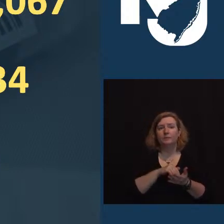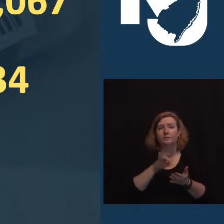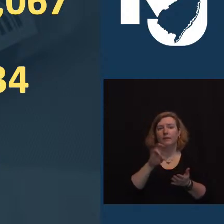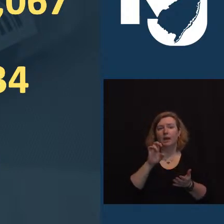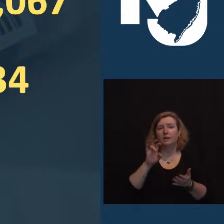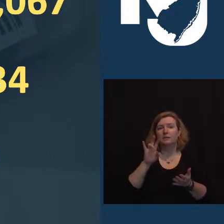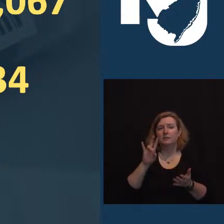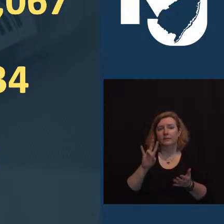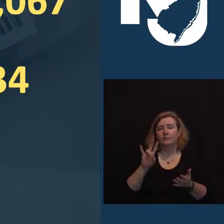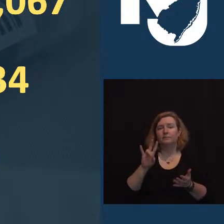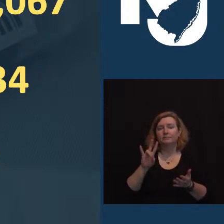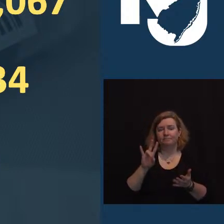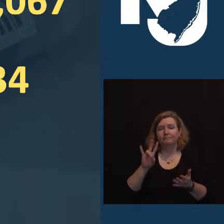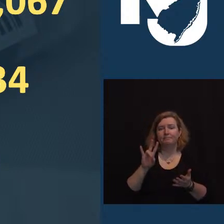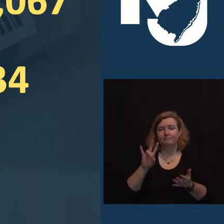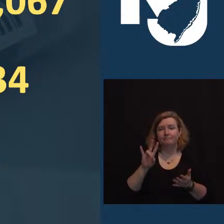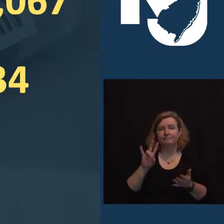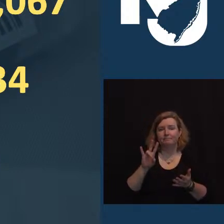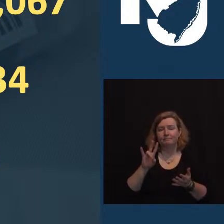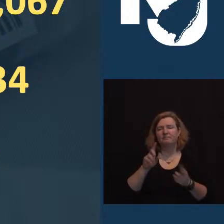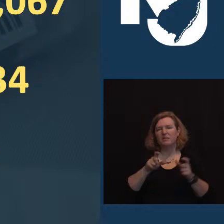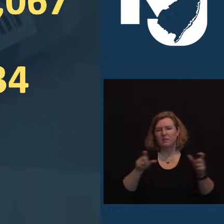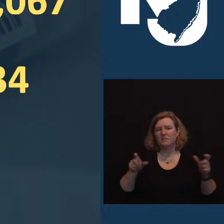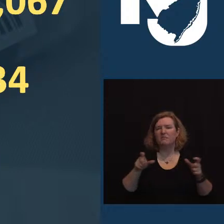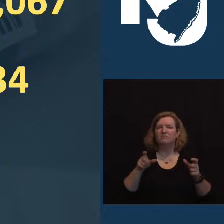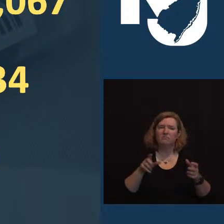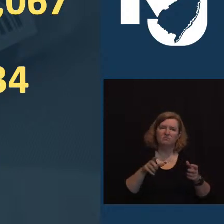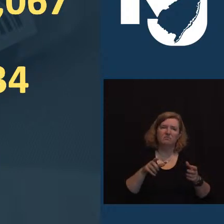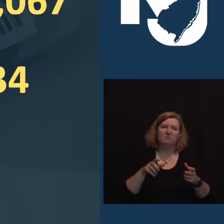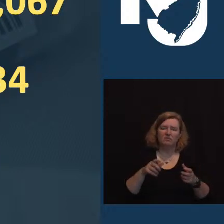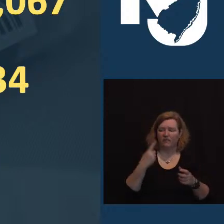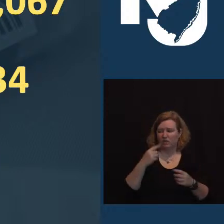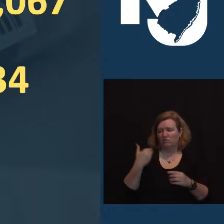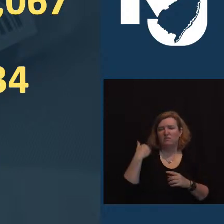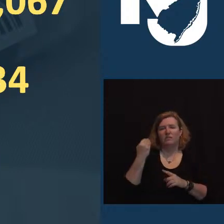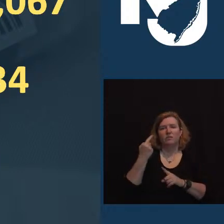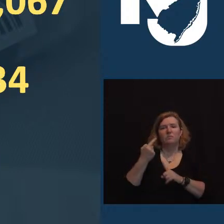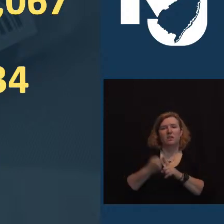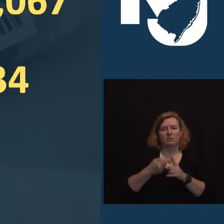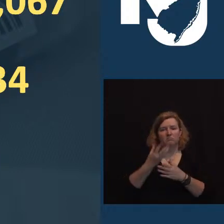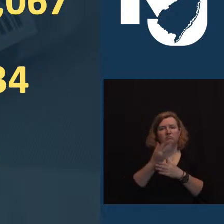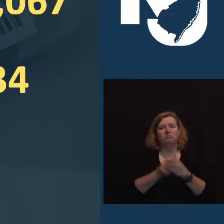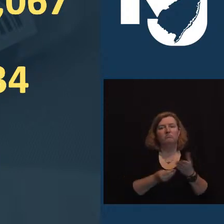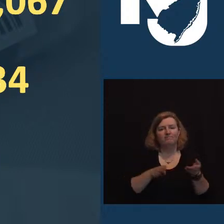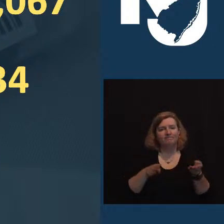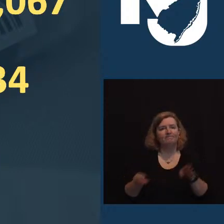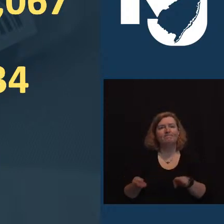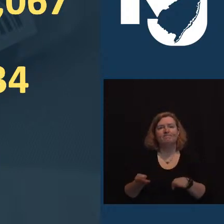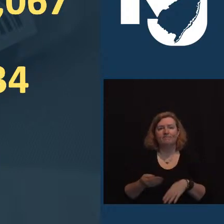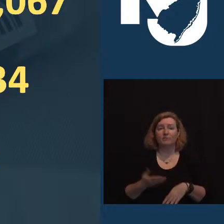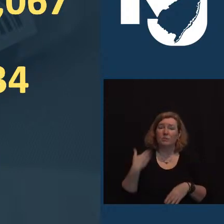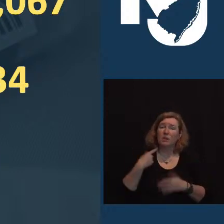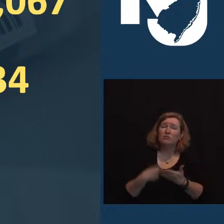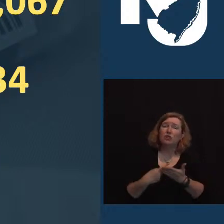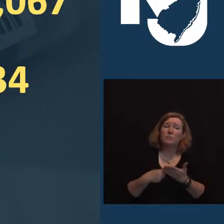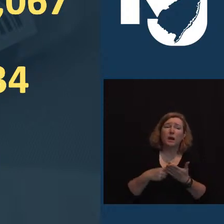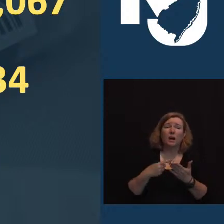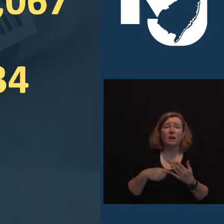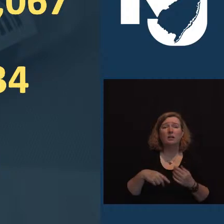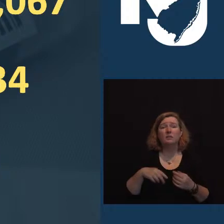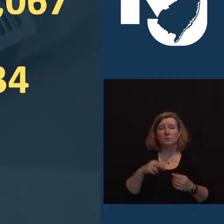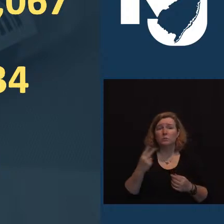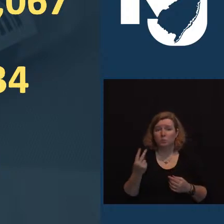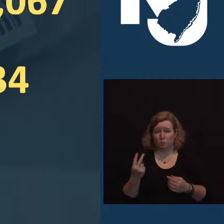25,707 residents over the past just 14 months. I mentioned World War II on Monday. We lost in World War